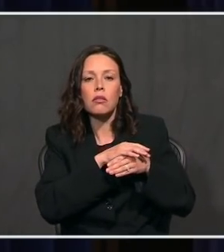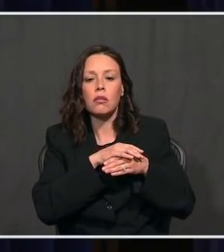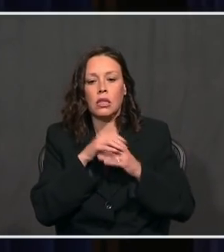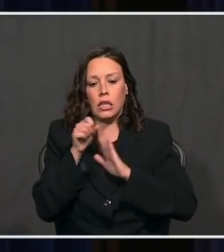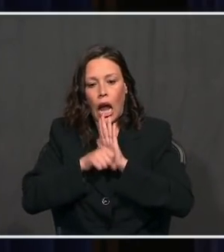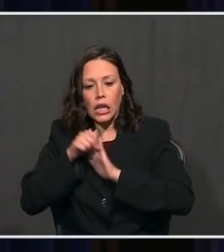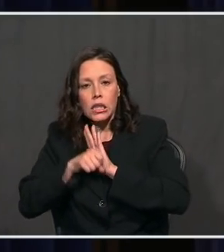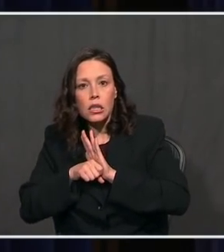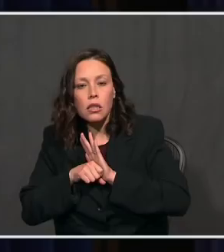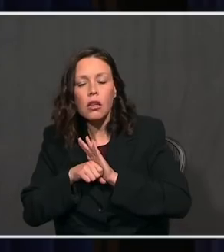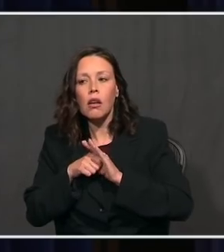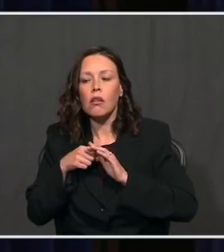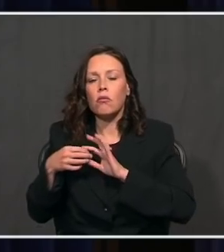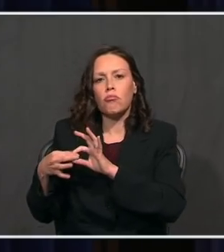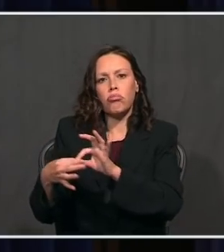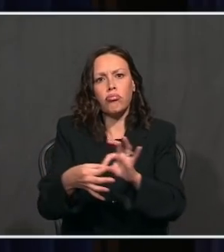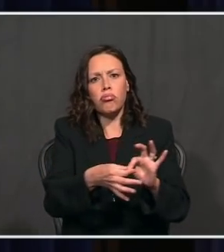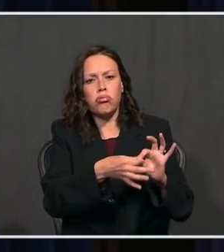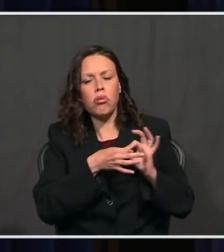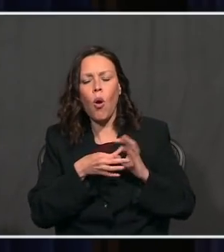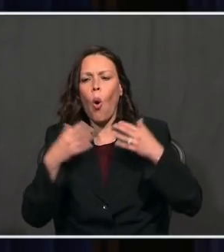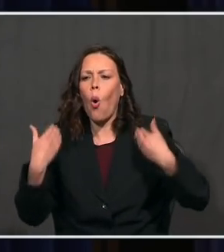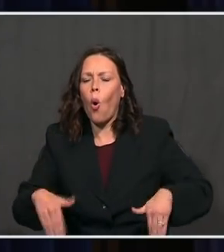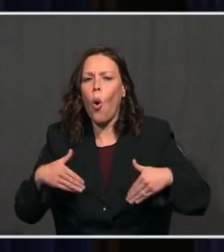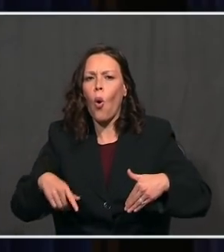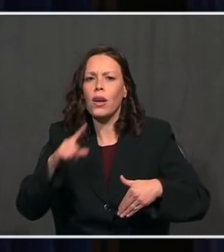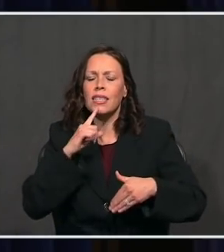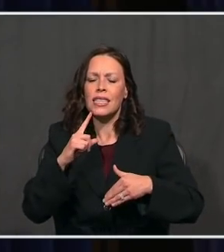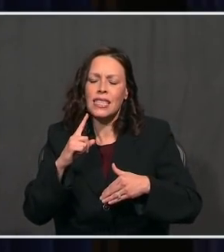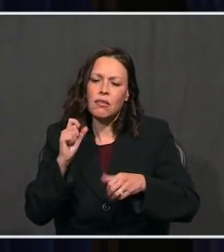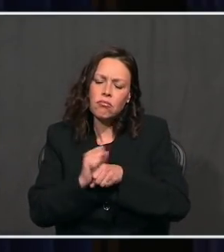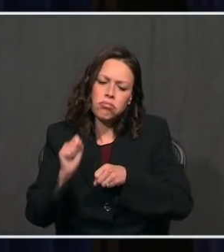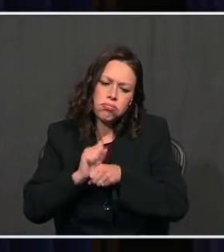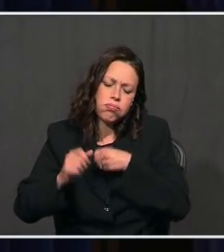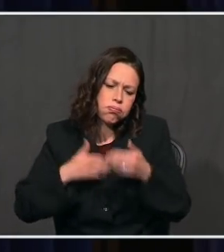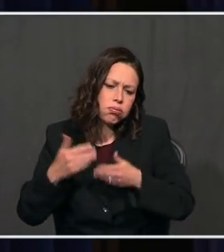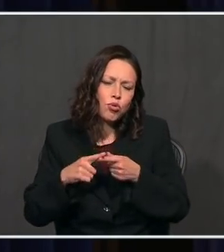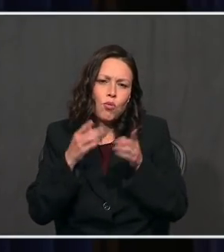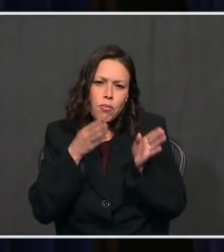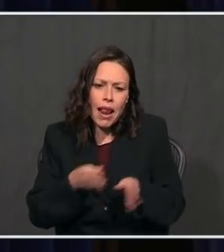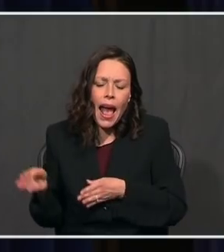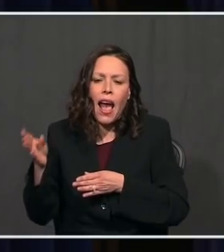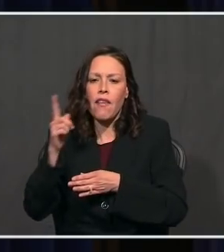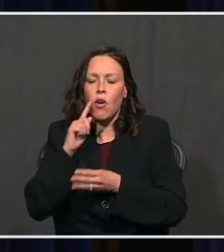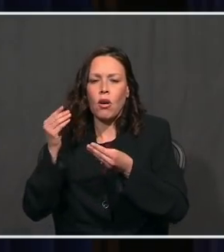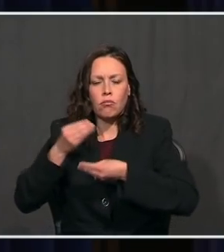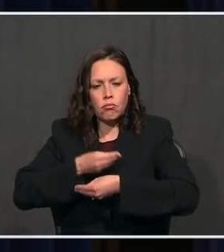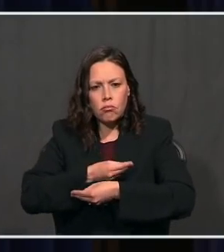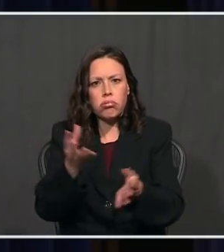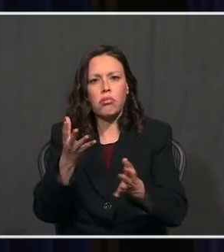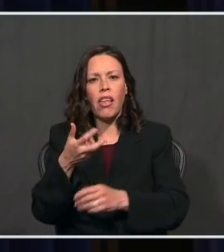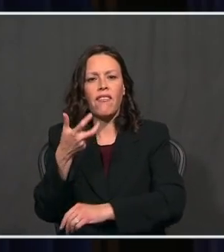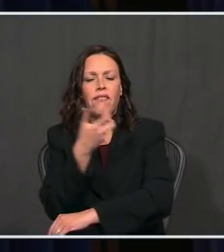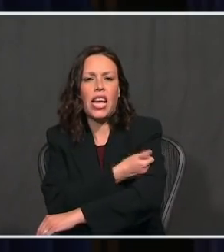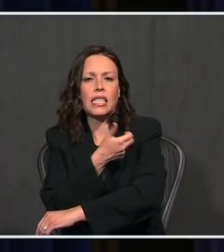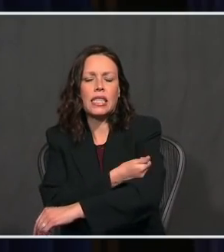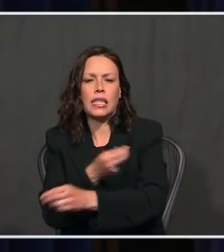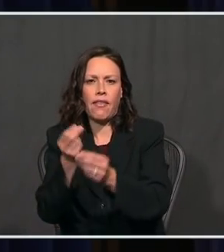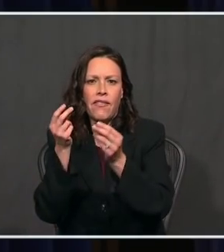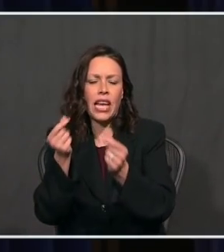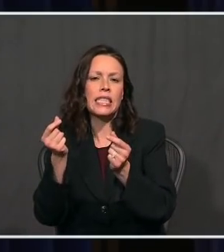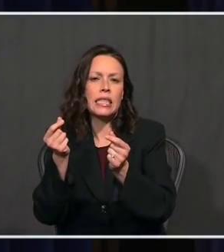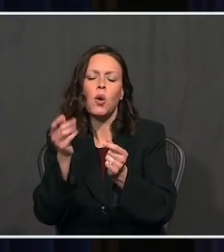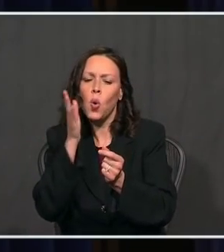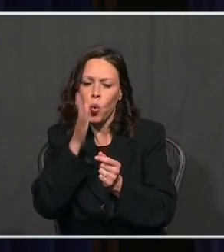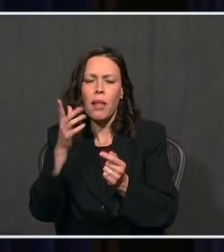and the state's Herculean effort to plan for the people to be receive shots that we're going to be